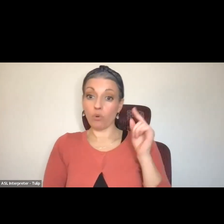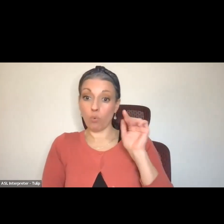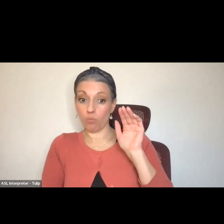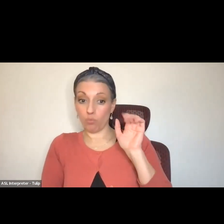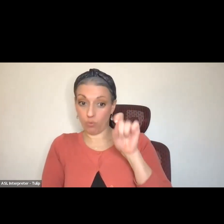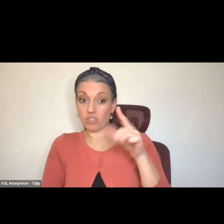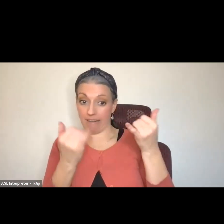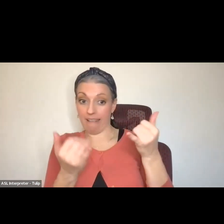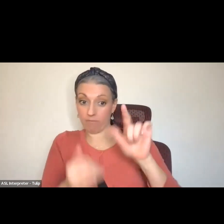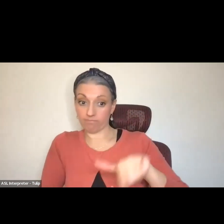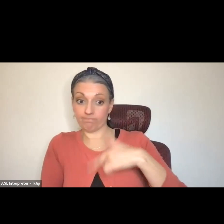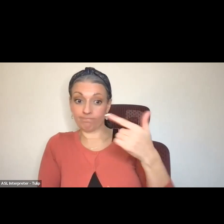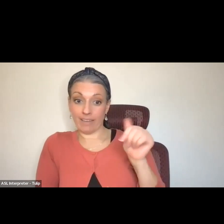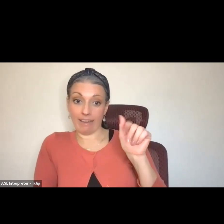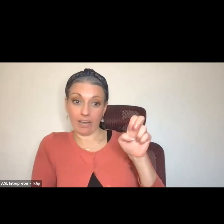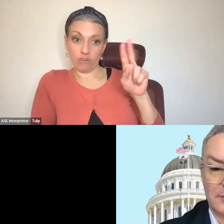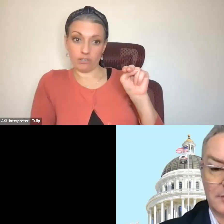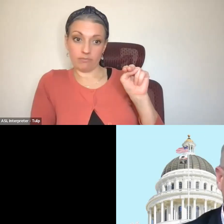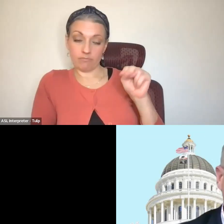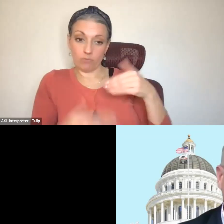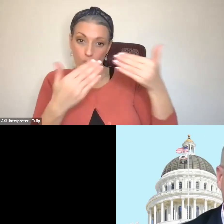like to turn it to Aaron.